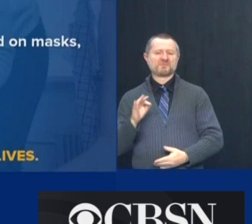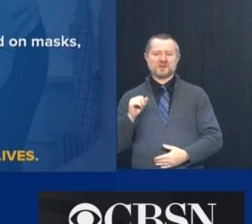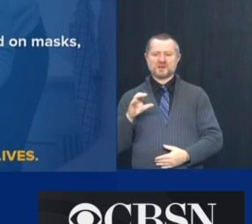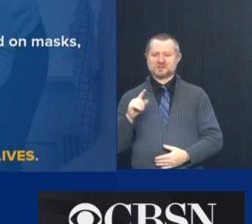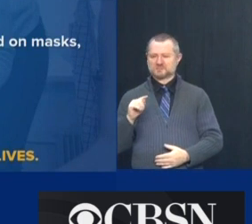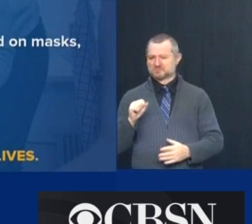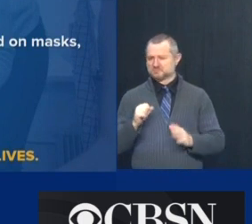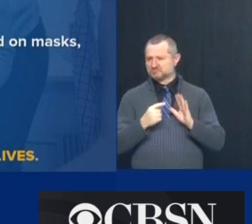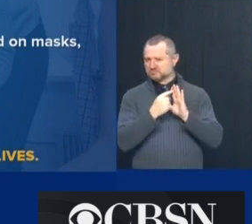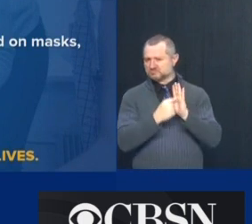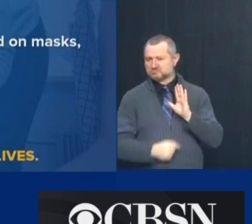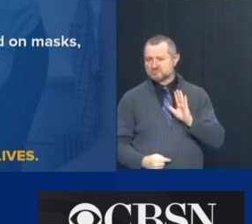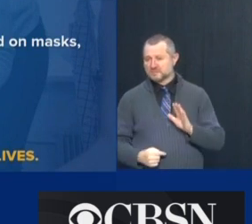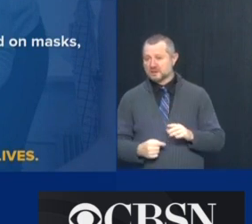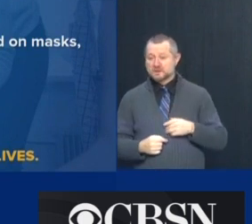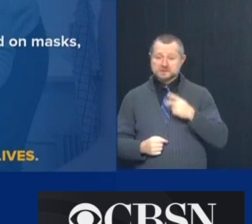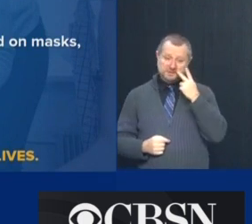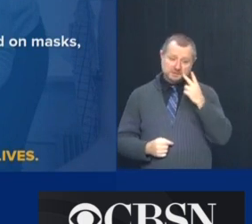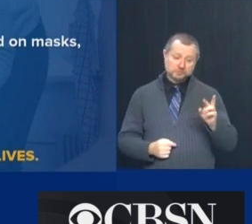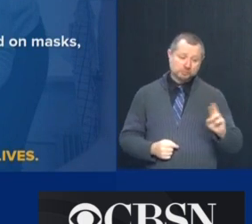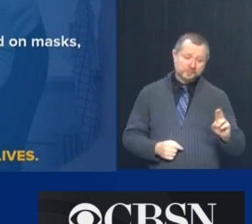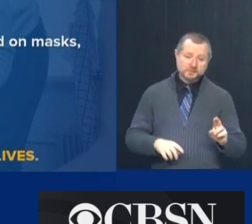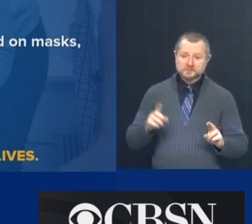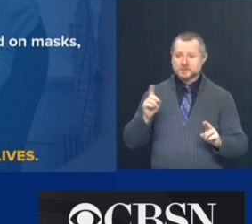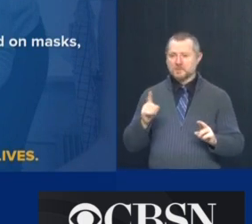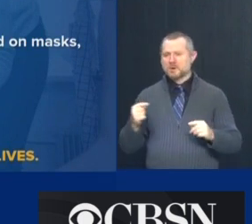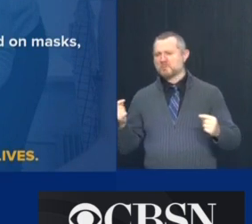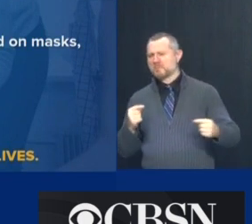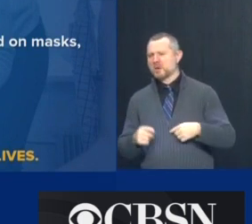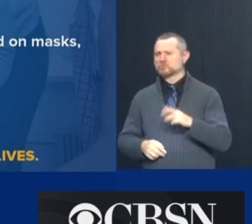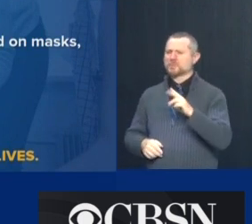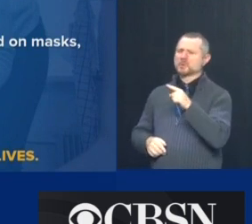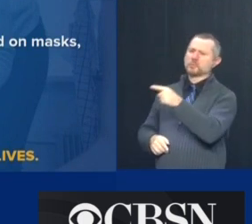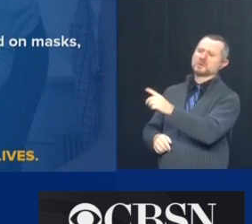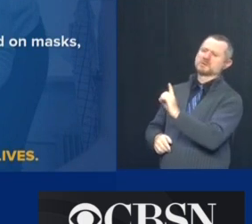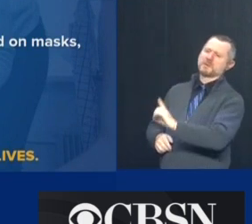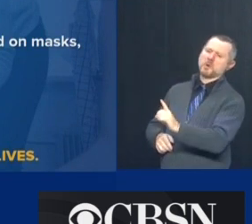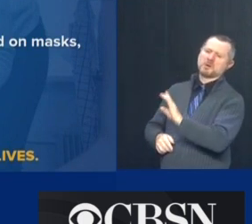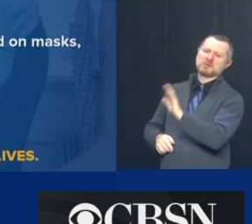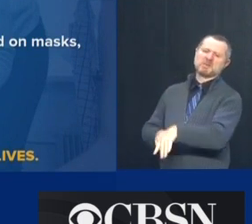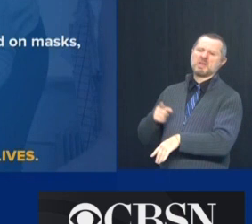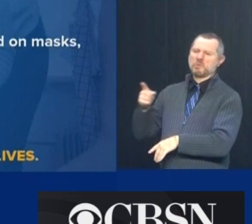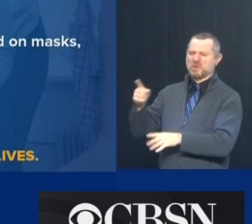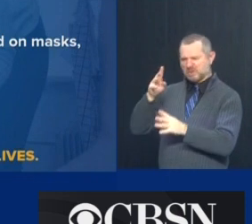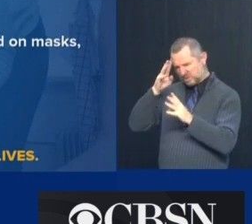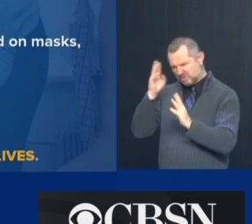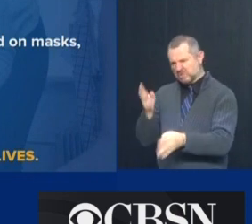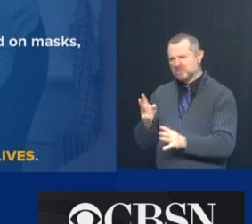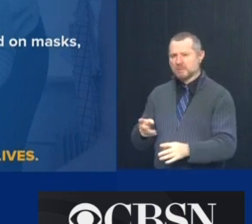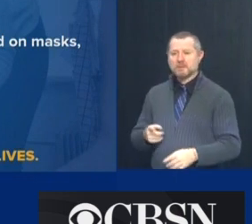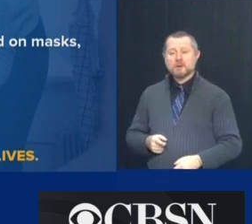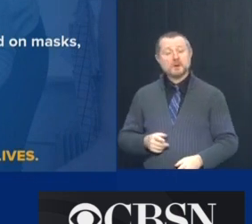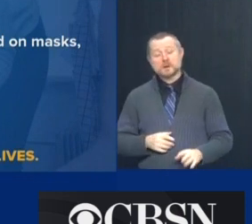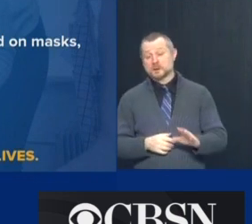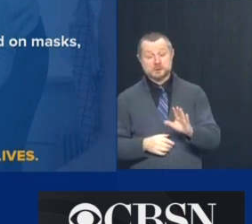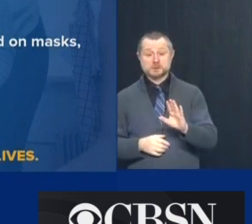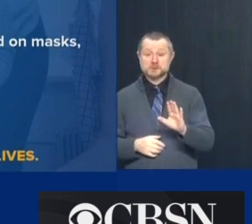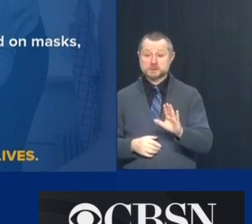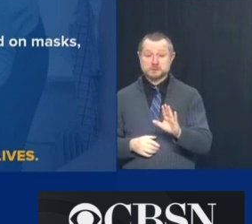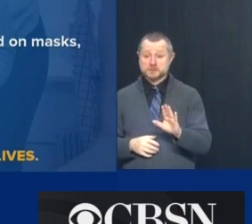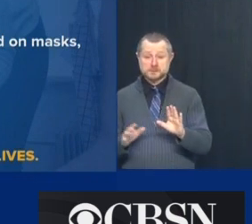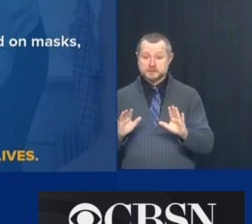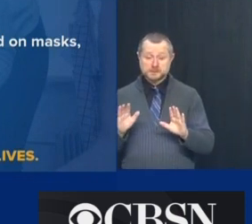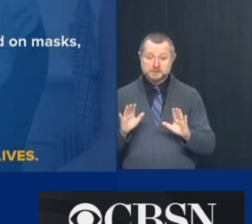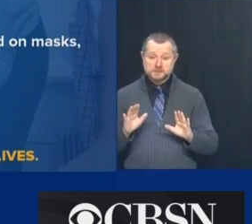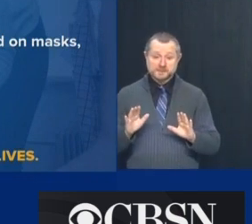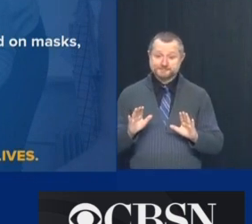and forth. Oh, this is Democrats saying this. First of all, this